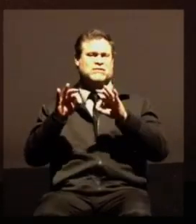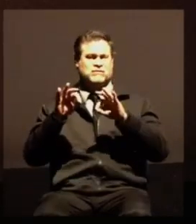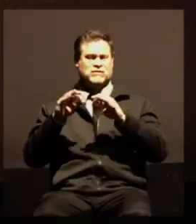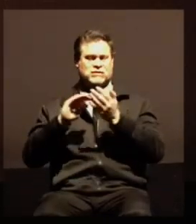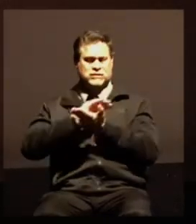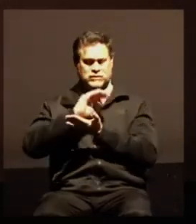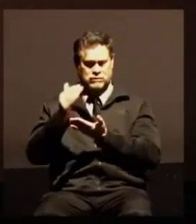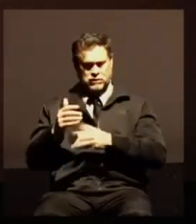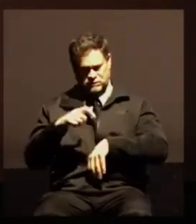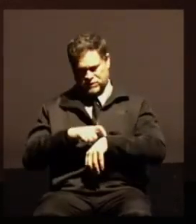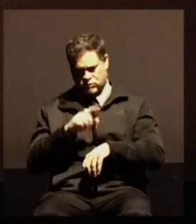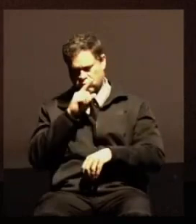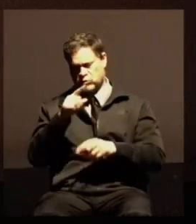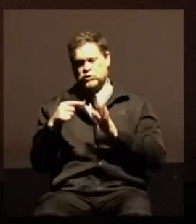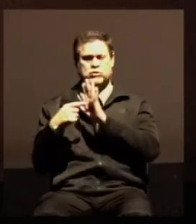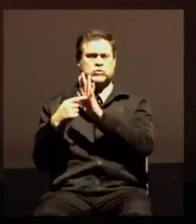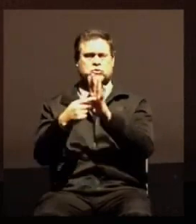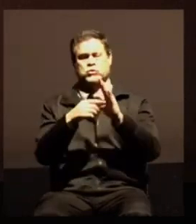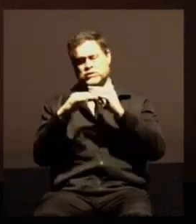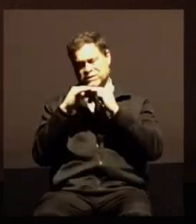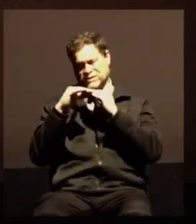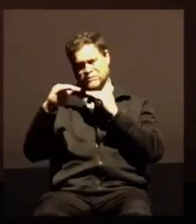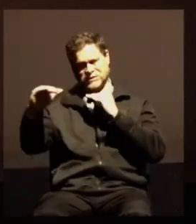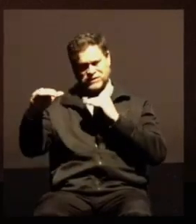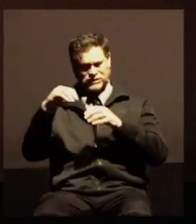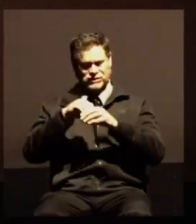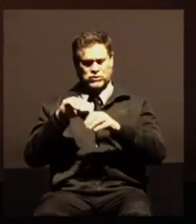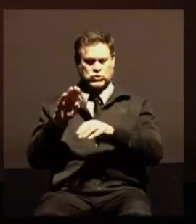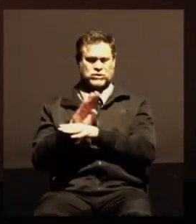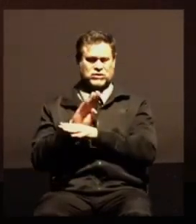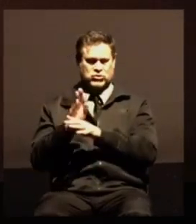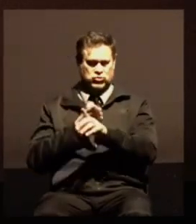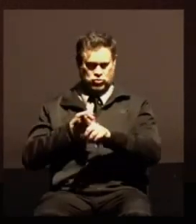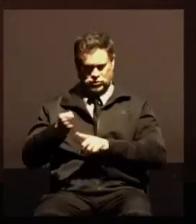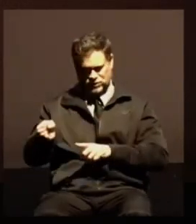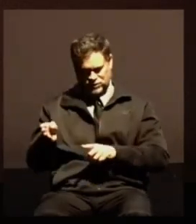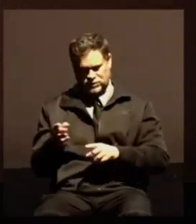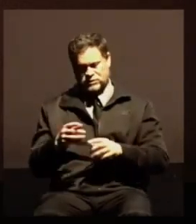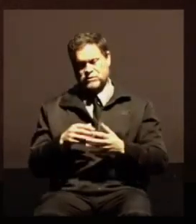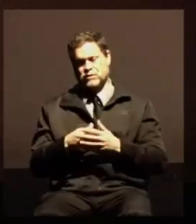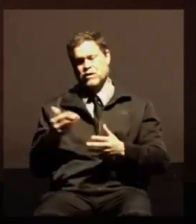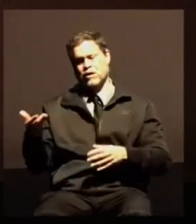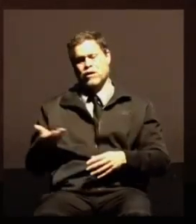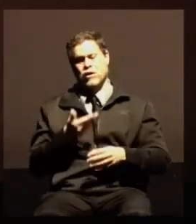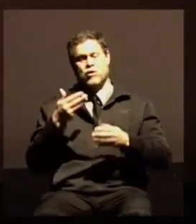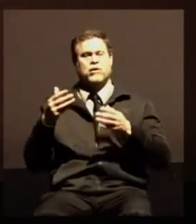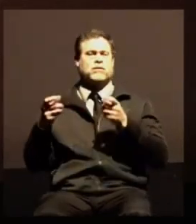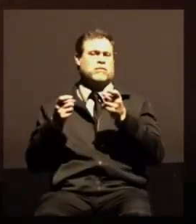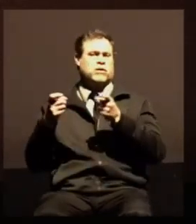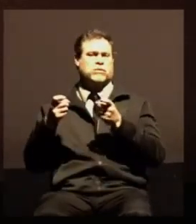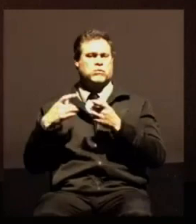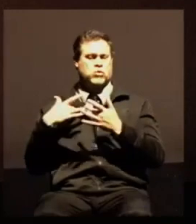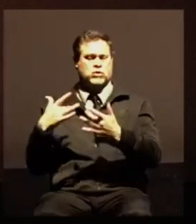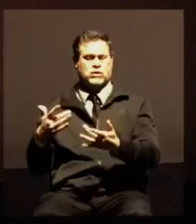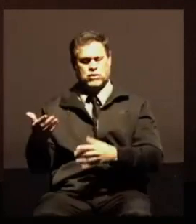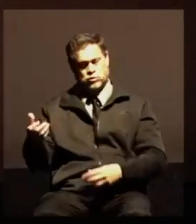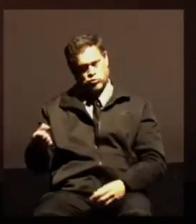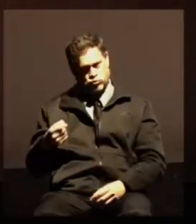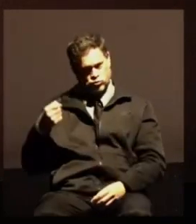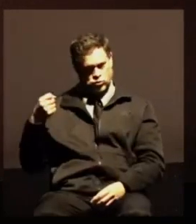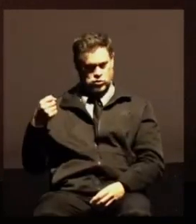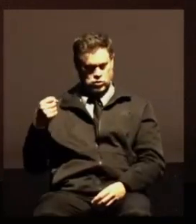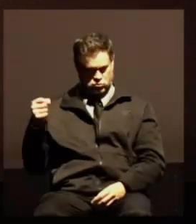a significant amount of time, you are really showing stability within your industry as well. And a hiring manager will be more inclined to bring you on,